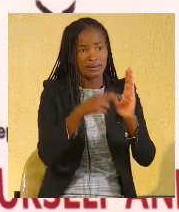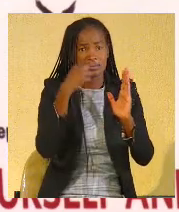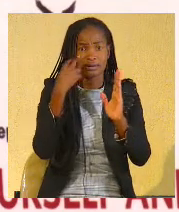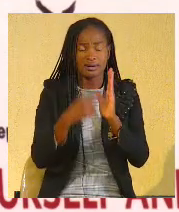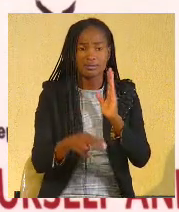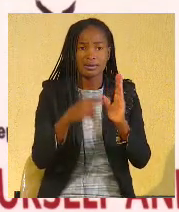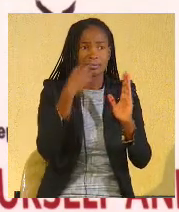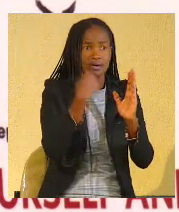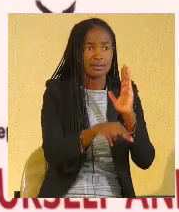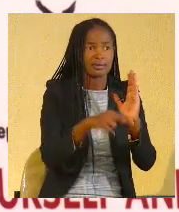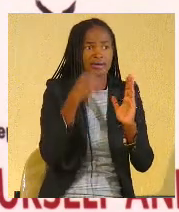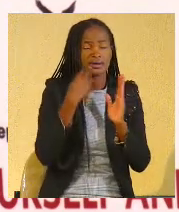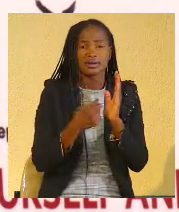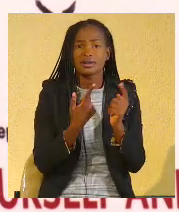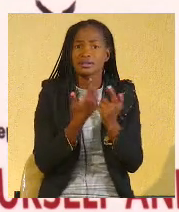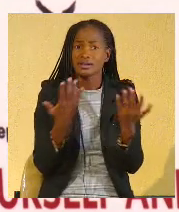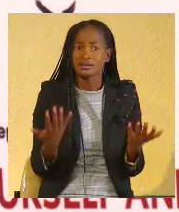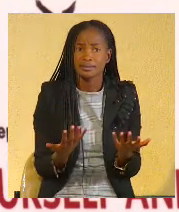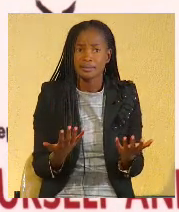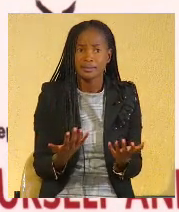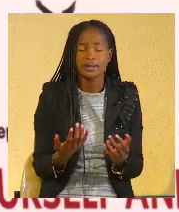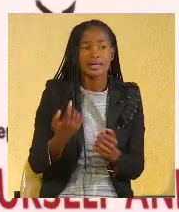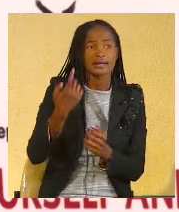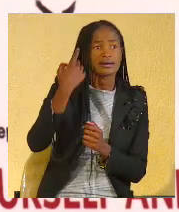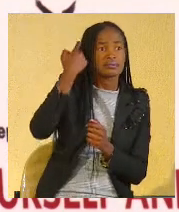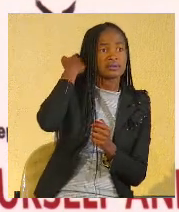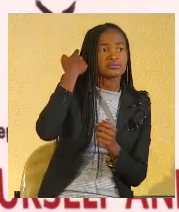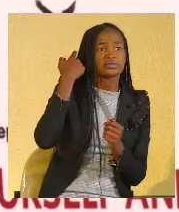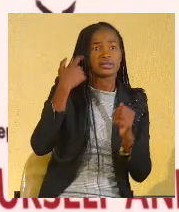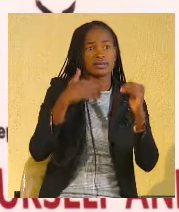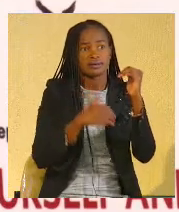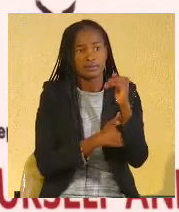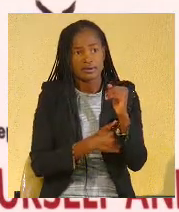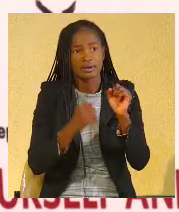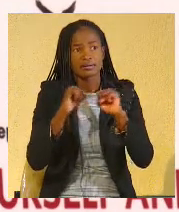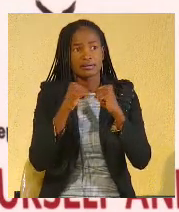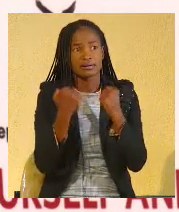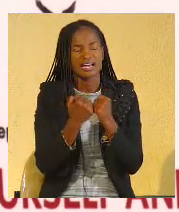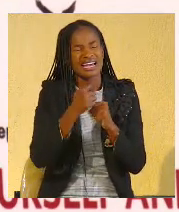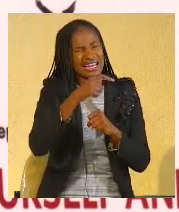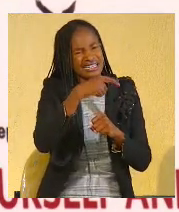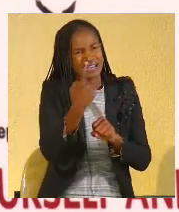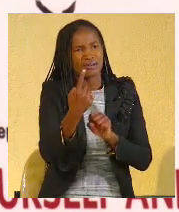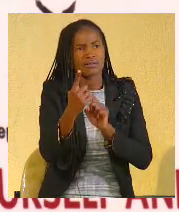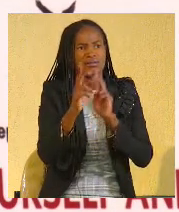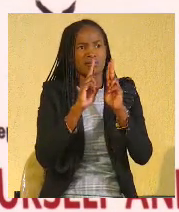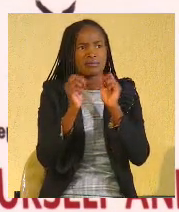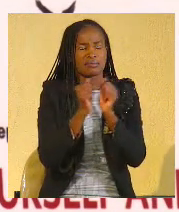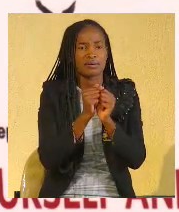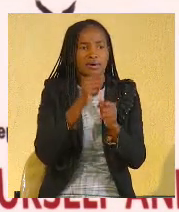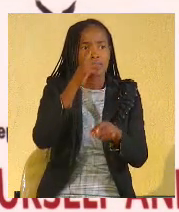the offices or ministries or agencies in consultation with the Office of the Attorney